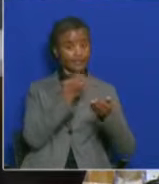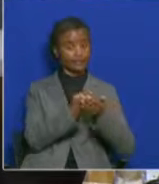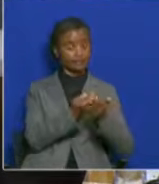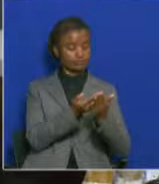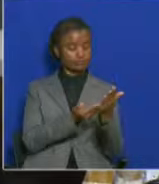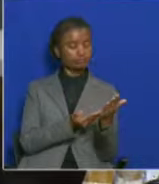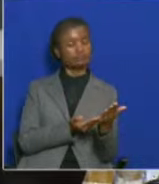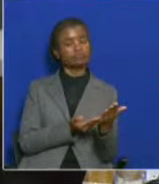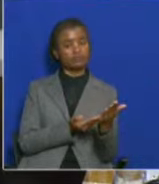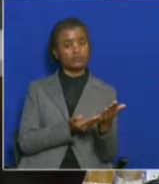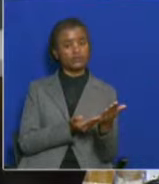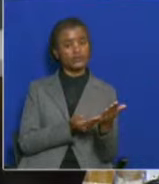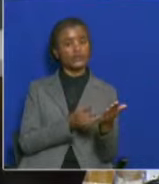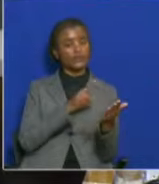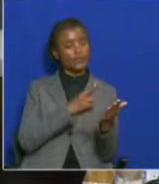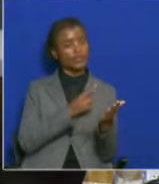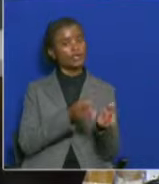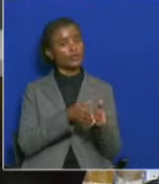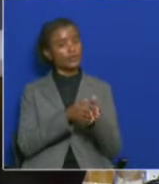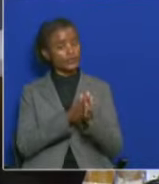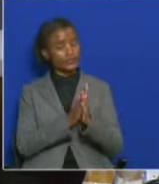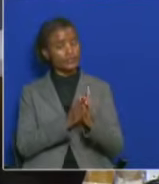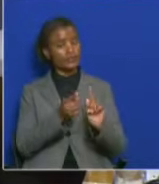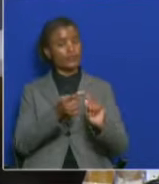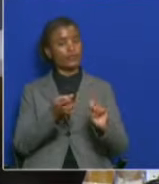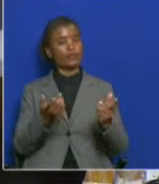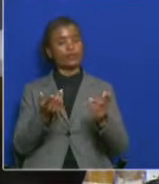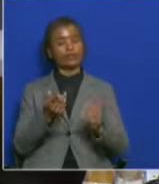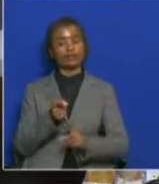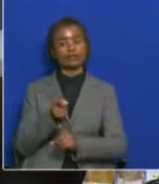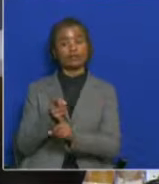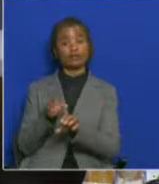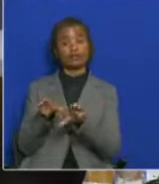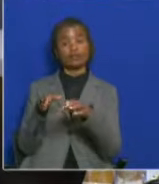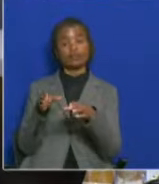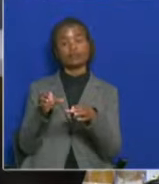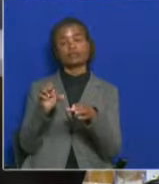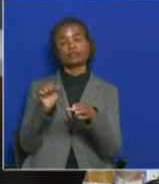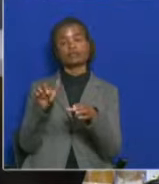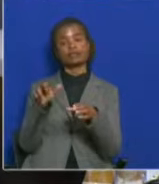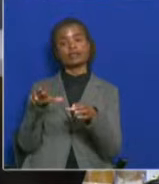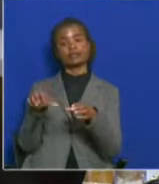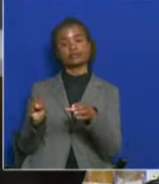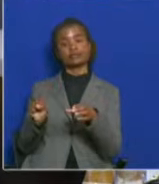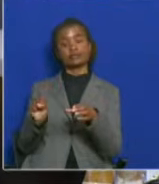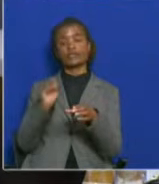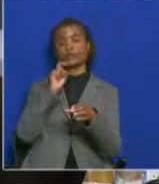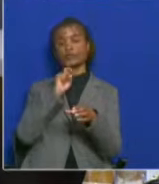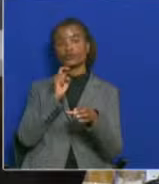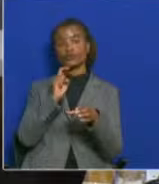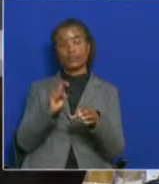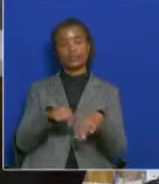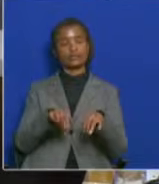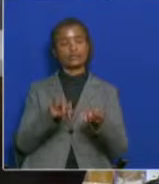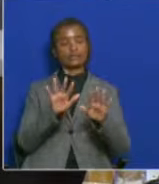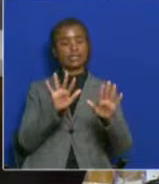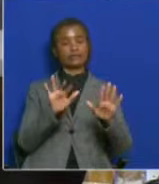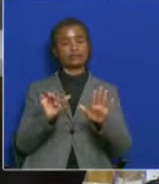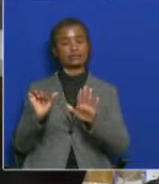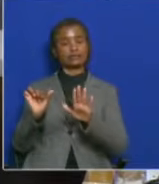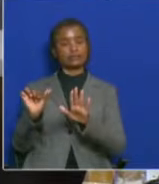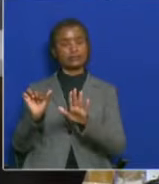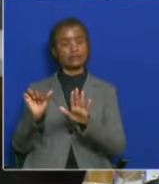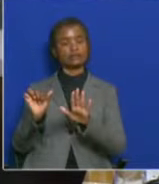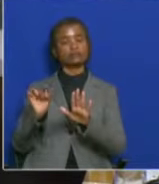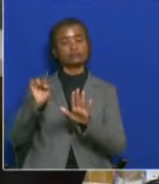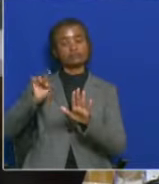it from SARS under a 10-6 subpoena, and it was provided to us